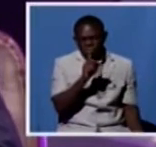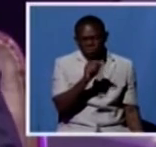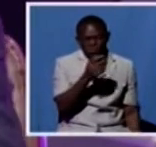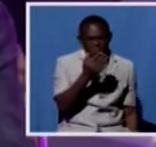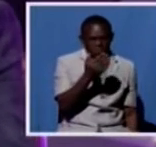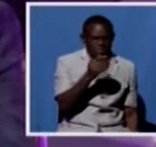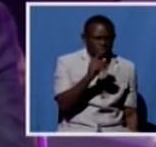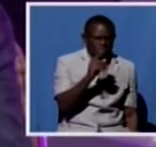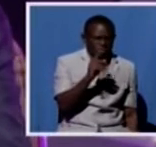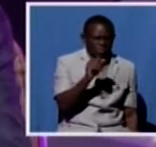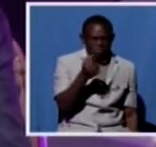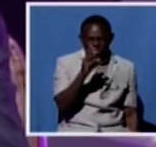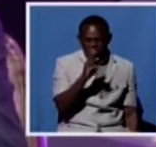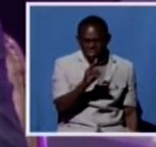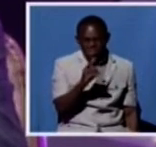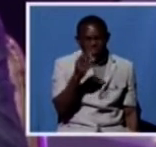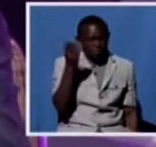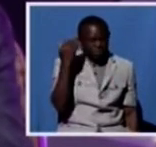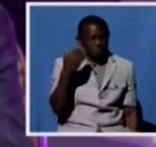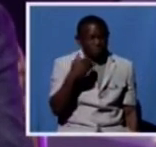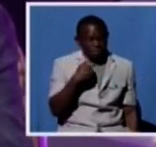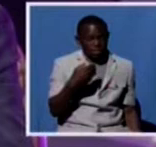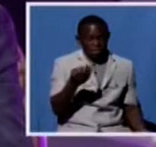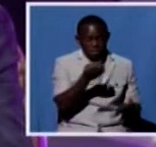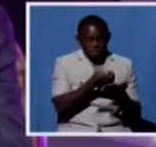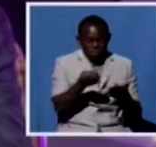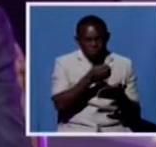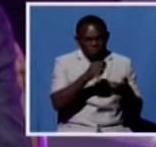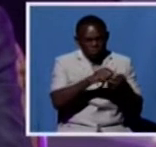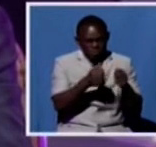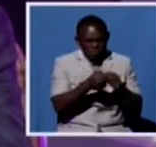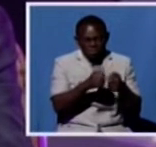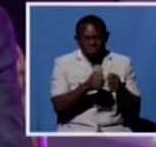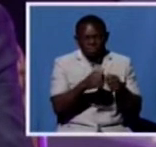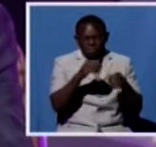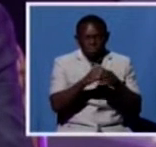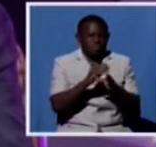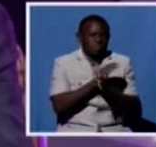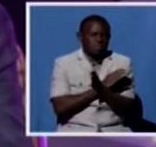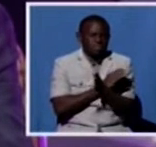factors that affected the country and possibly even globally.